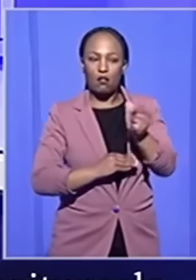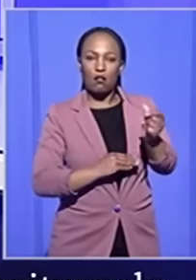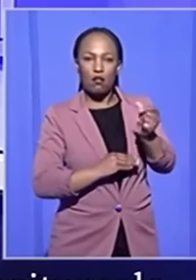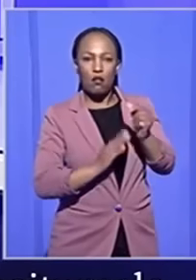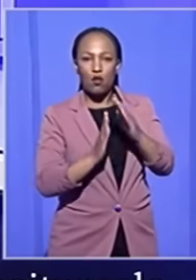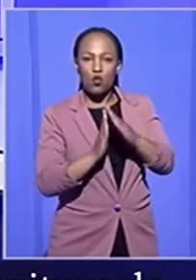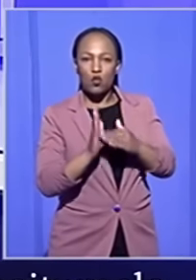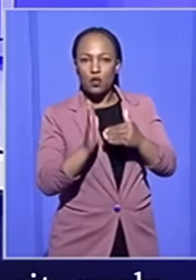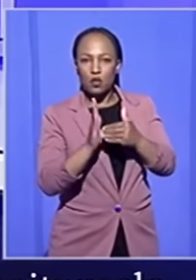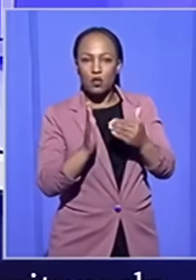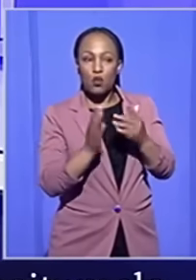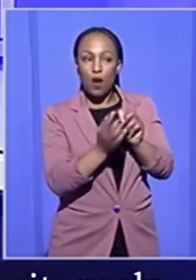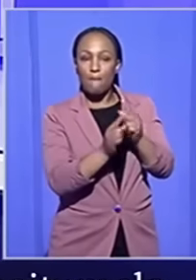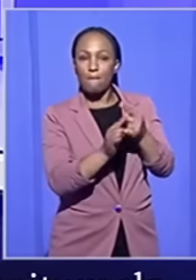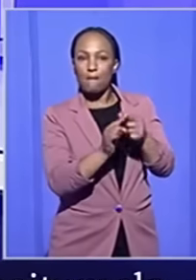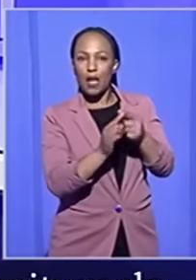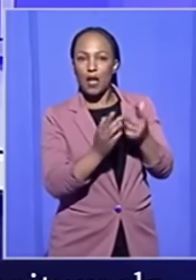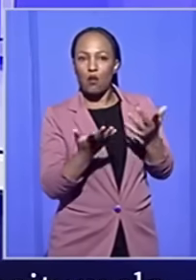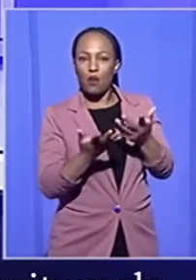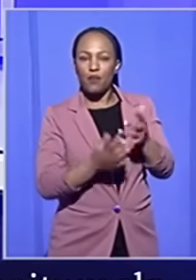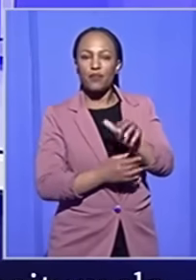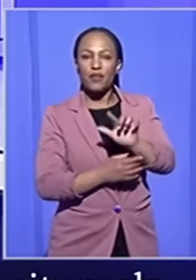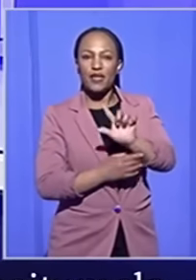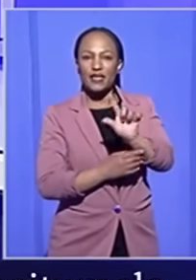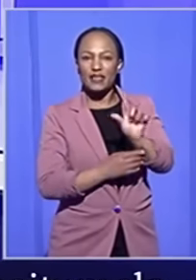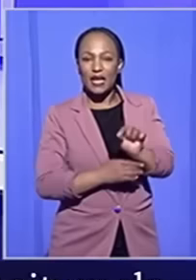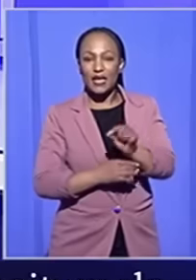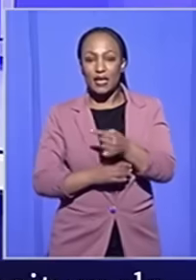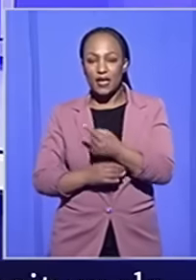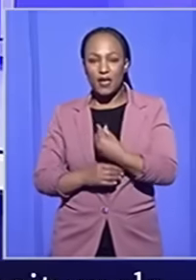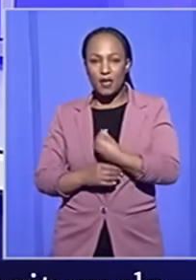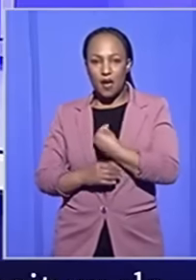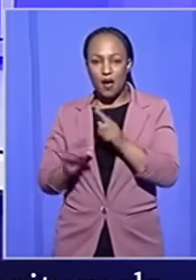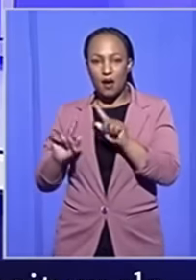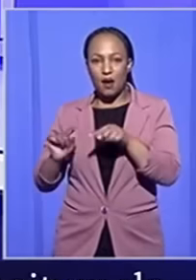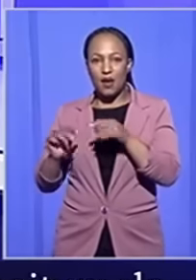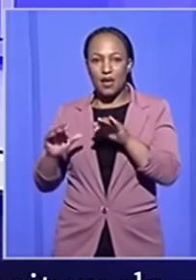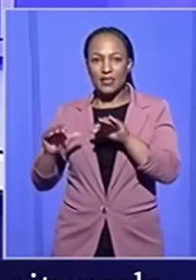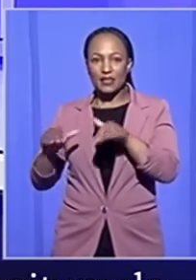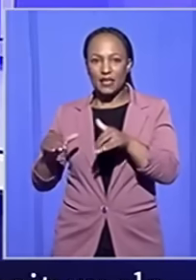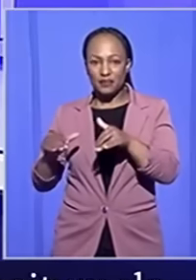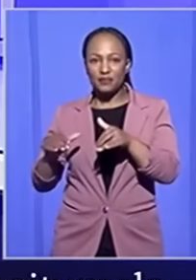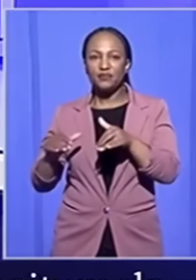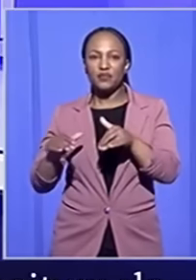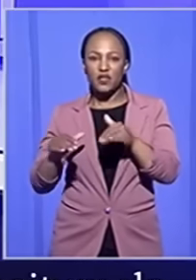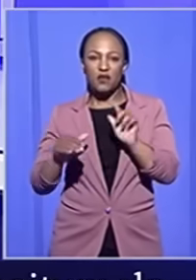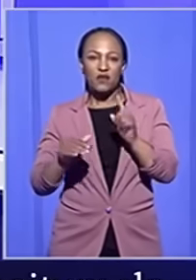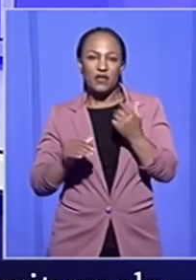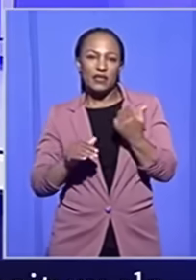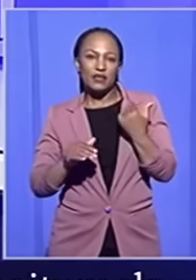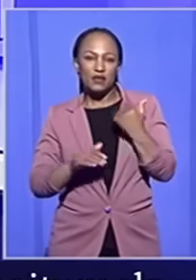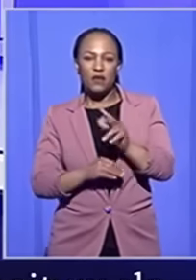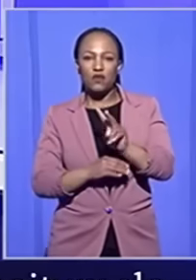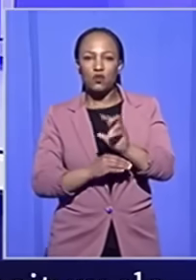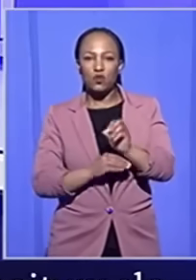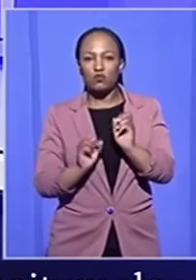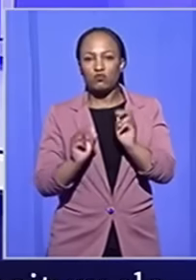Italy. Ke lekgetlo la bobedi Junior Box ba fenya bosimega jwa lefatshe morago ga phenyo ya bone ya ntlha ka 2012.